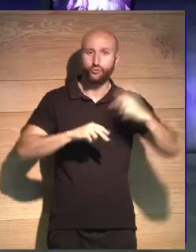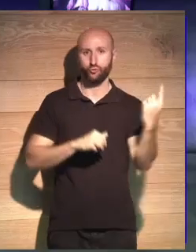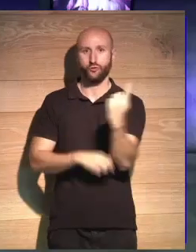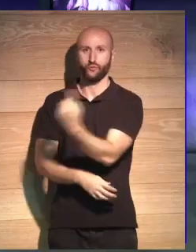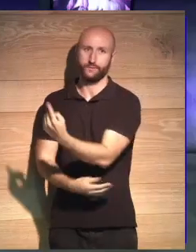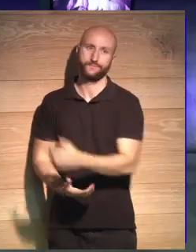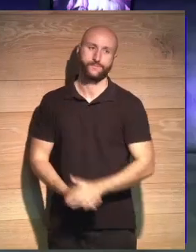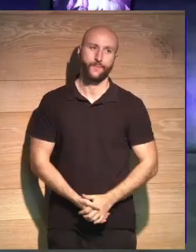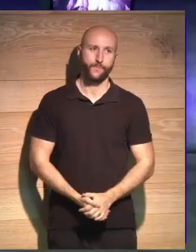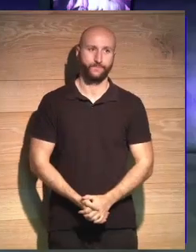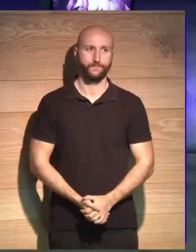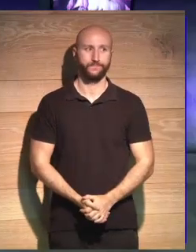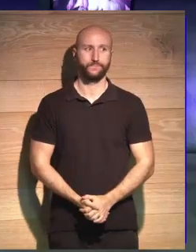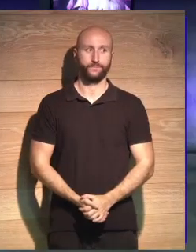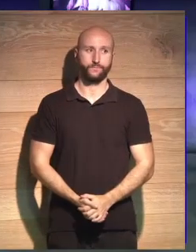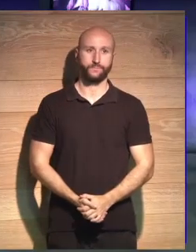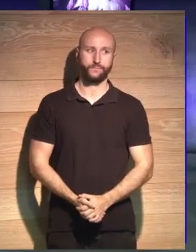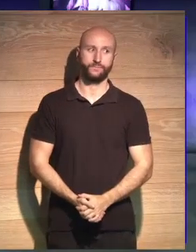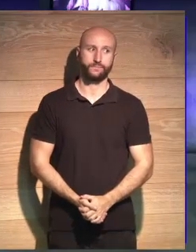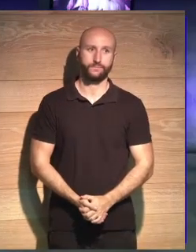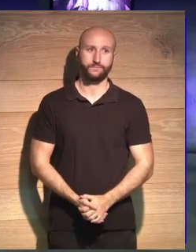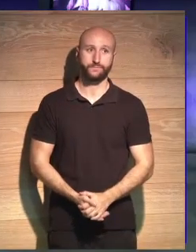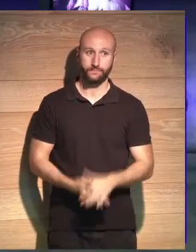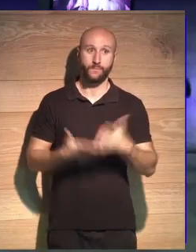them when we analyze each video game.